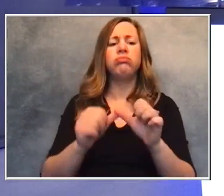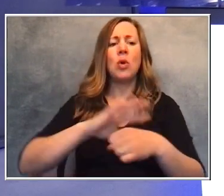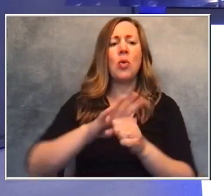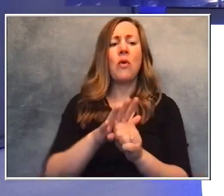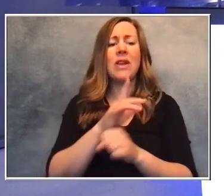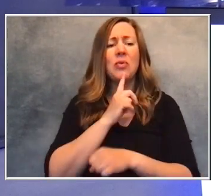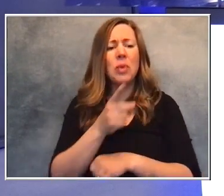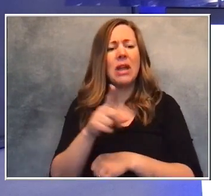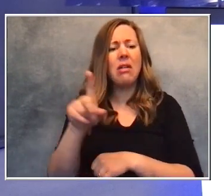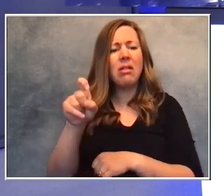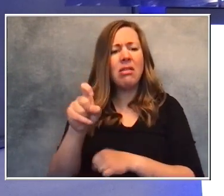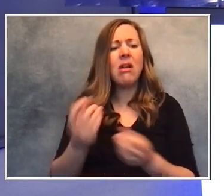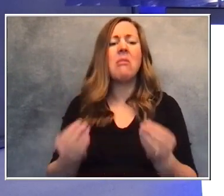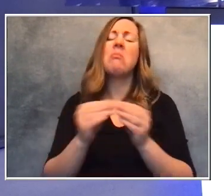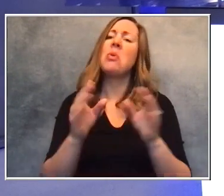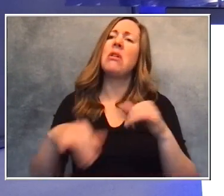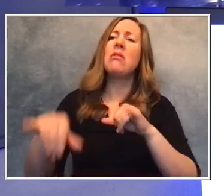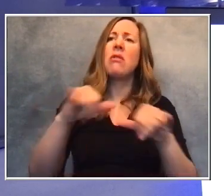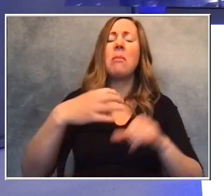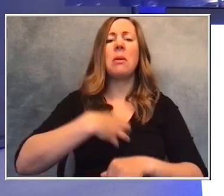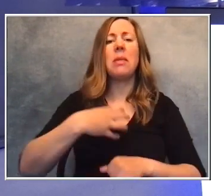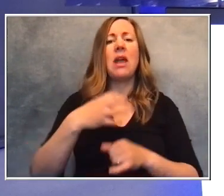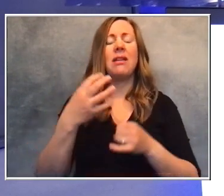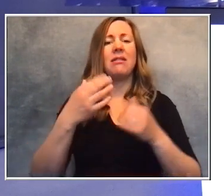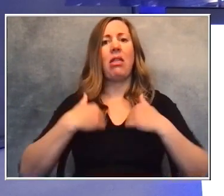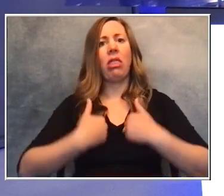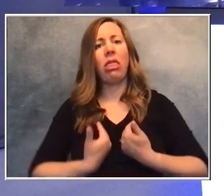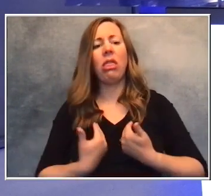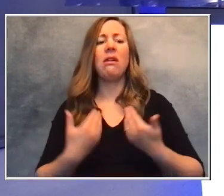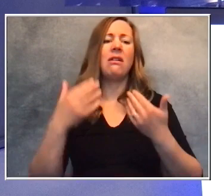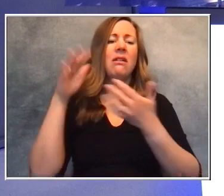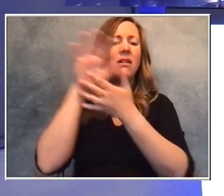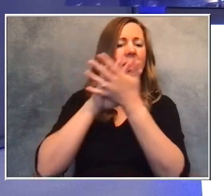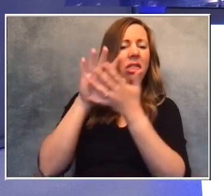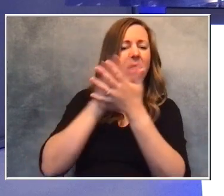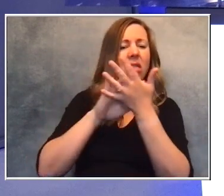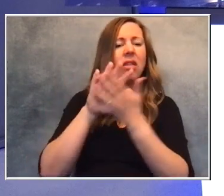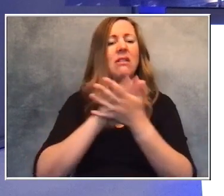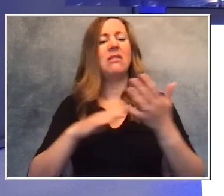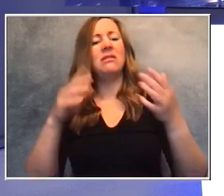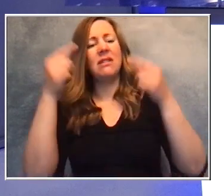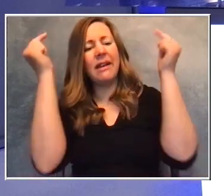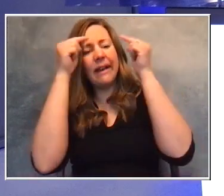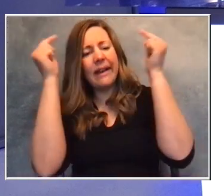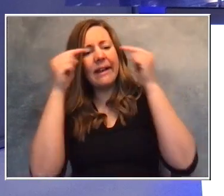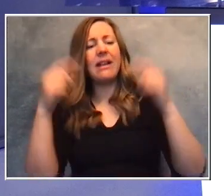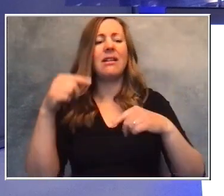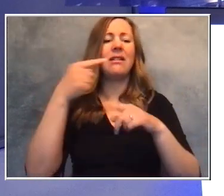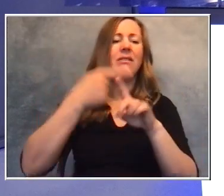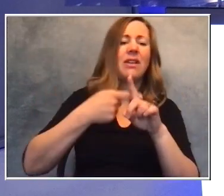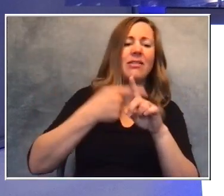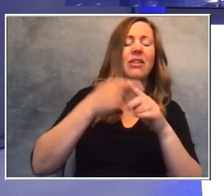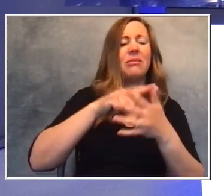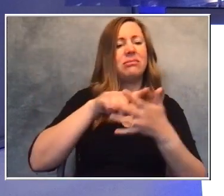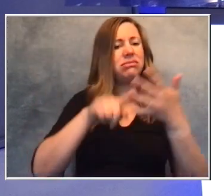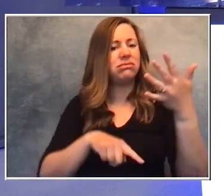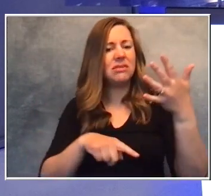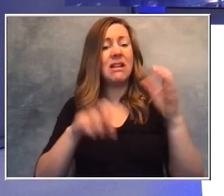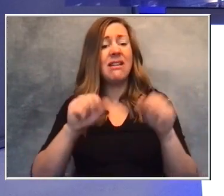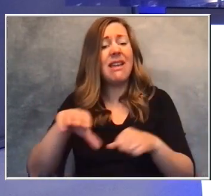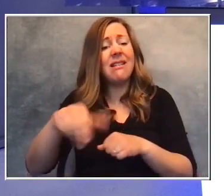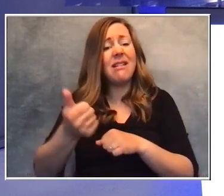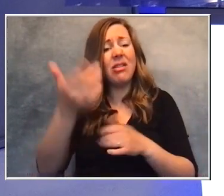some of the more common complaints of fatigue, brain fog, headaches, stomach pain, fever, mood changes can be parts of other illnesses as well.